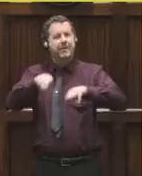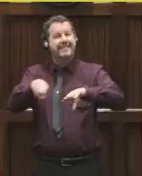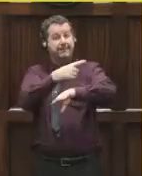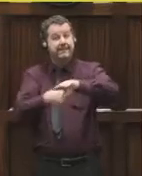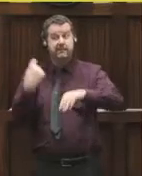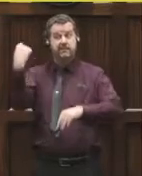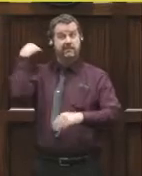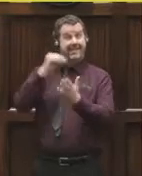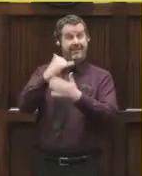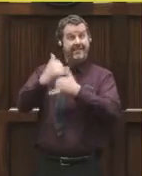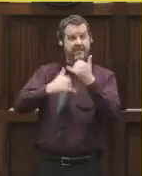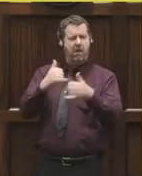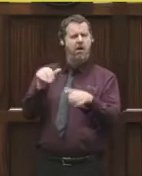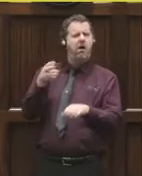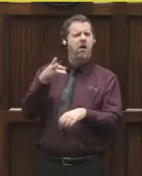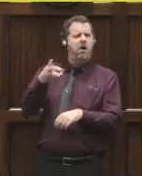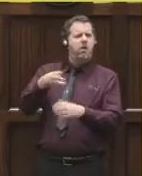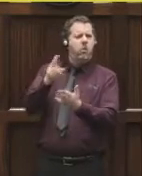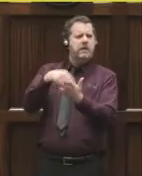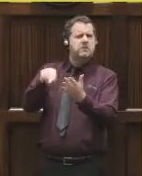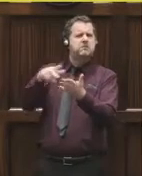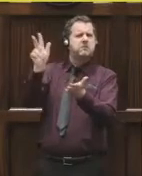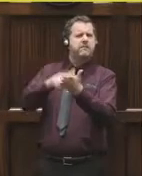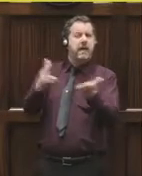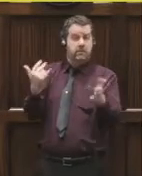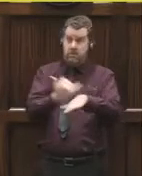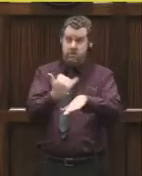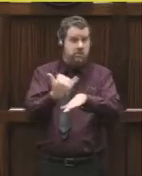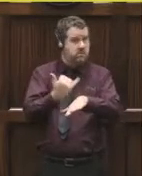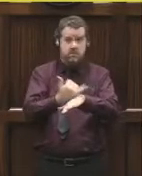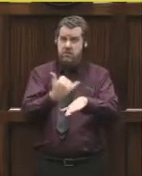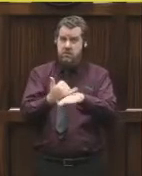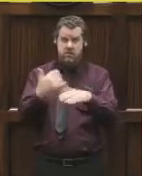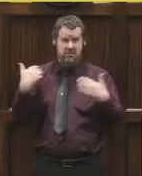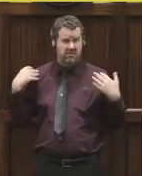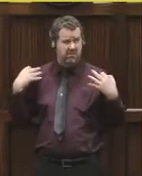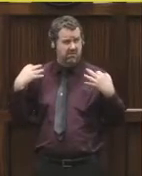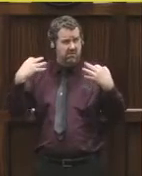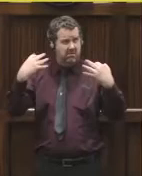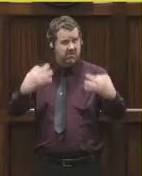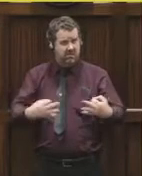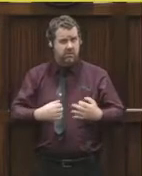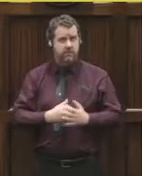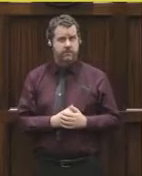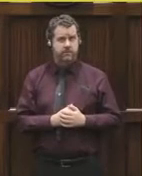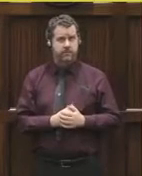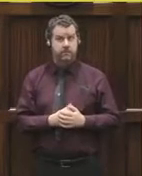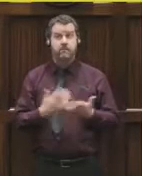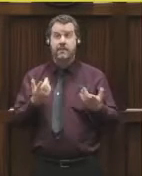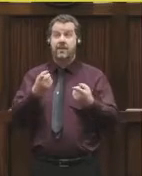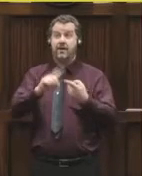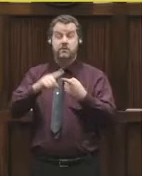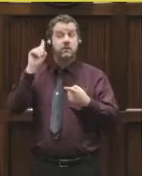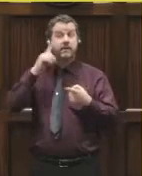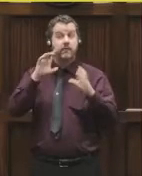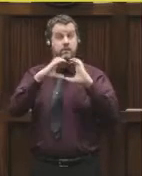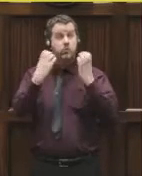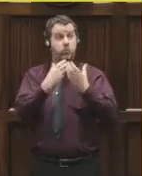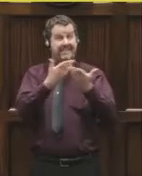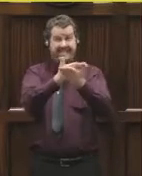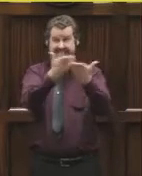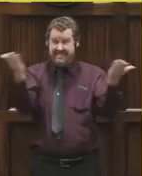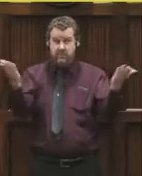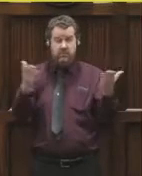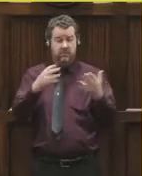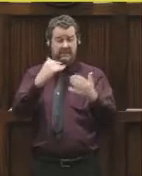that we still have failed to do so. And of course, the deaf community are a community that have for